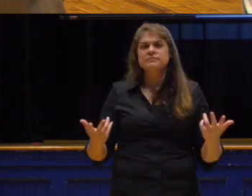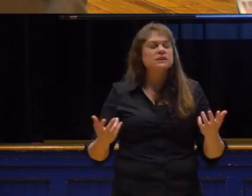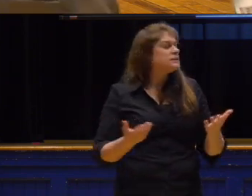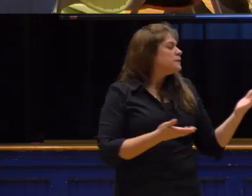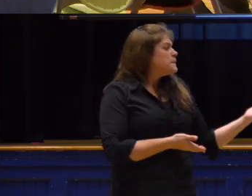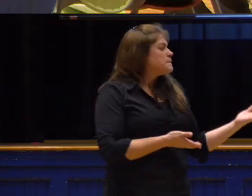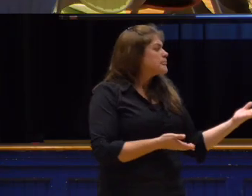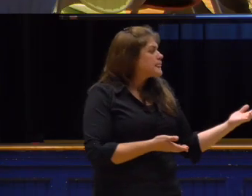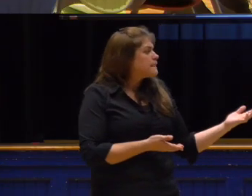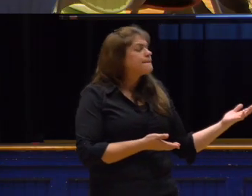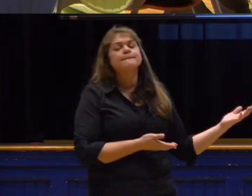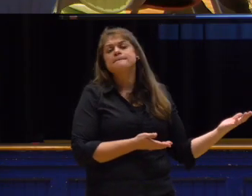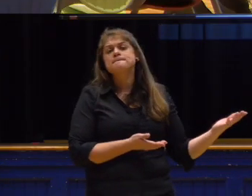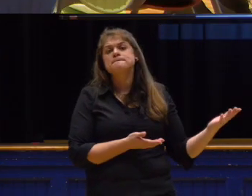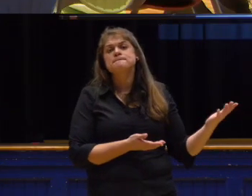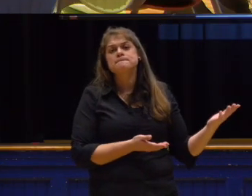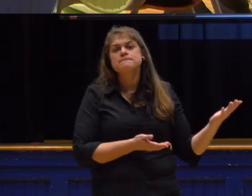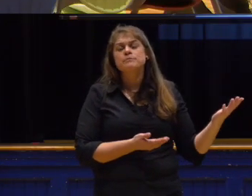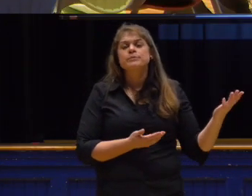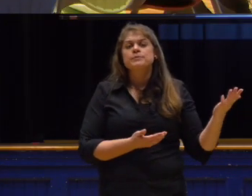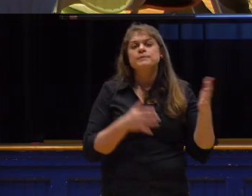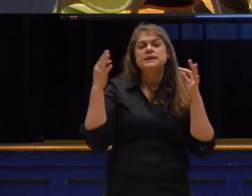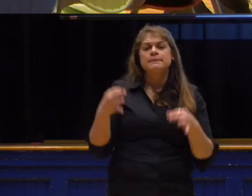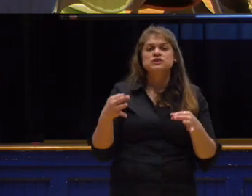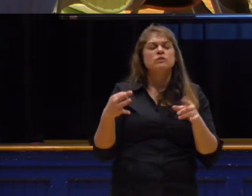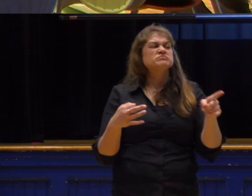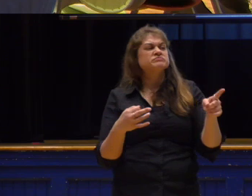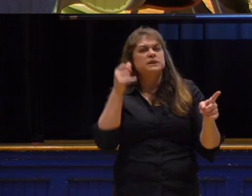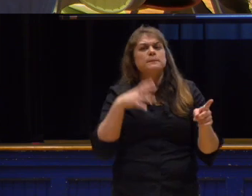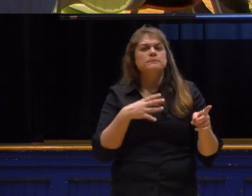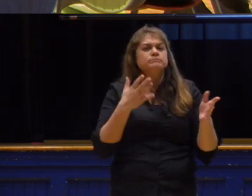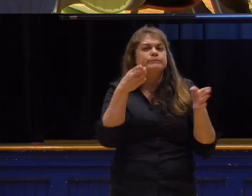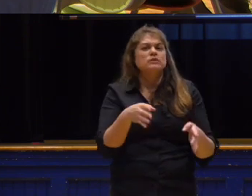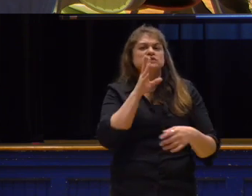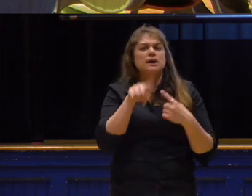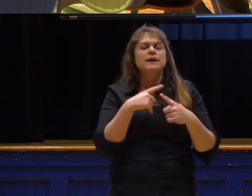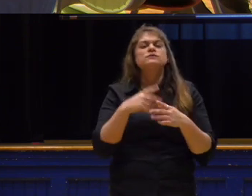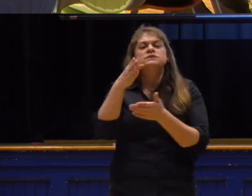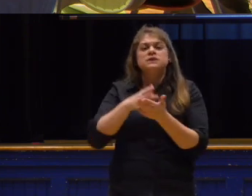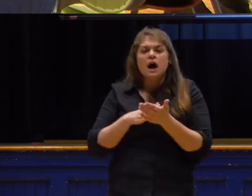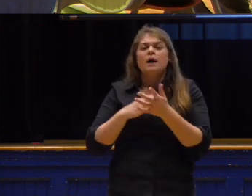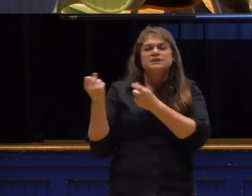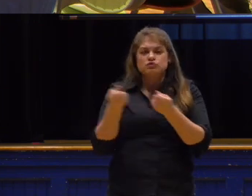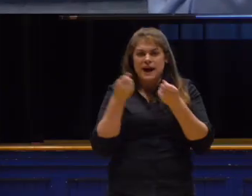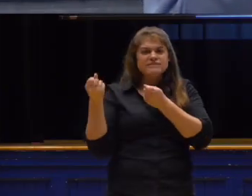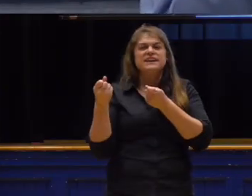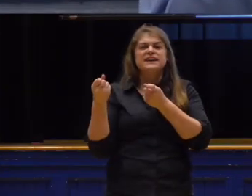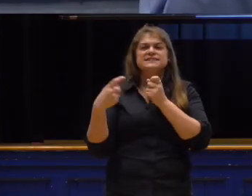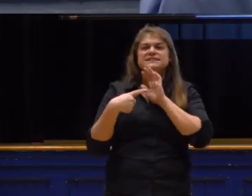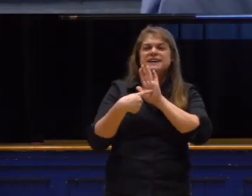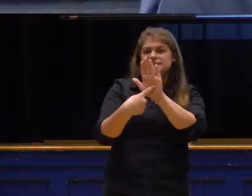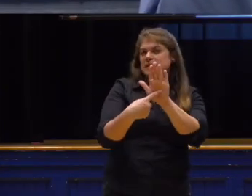your time. And absolutely, what the gentleman was talking about, some of the traffic